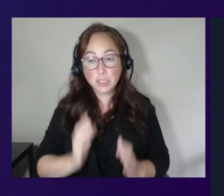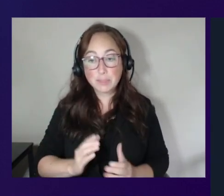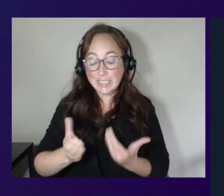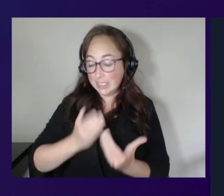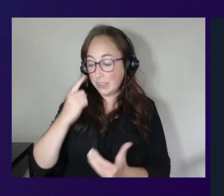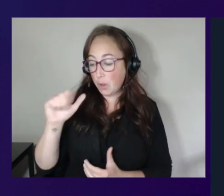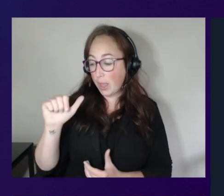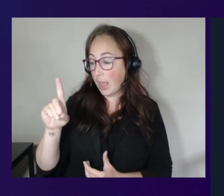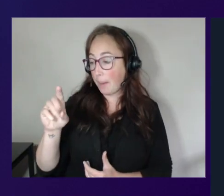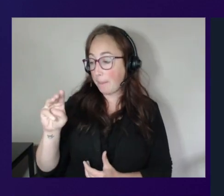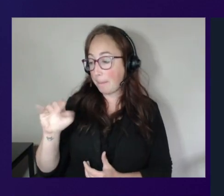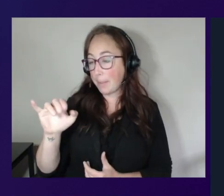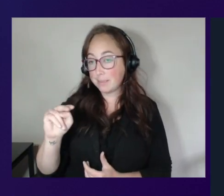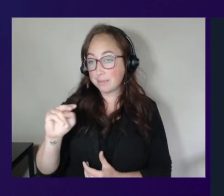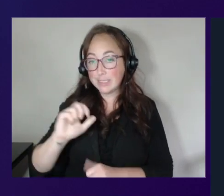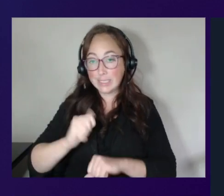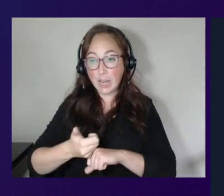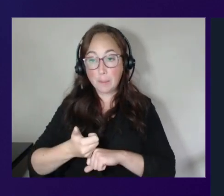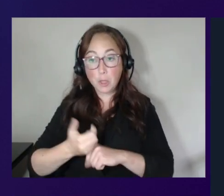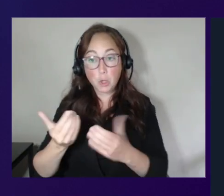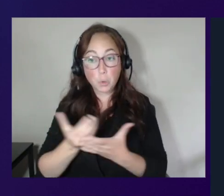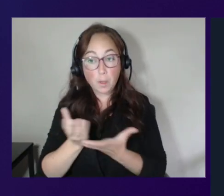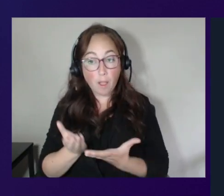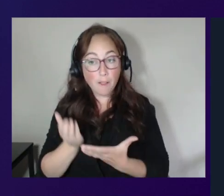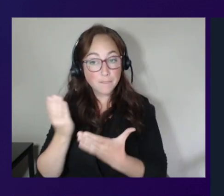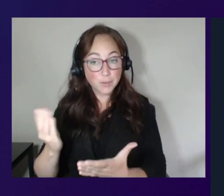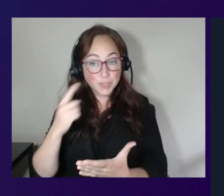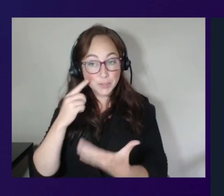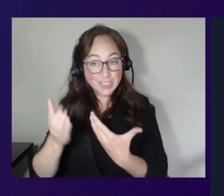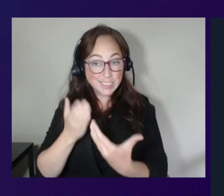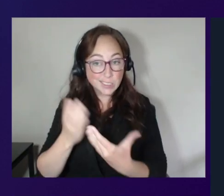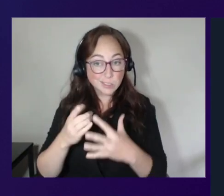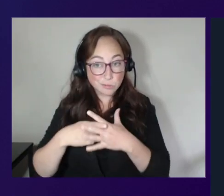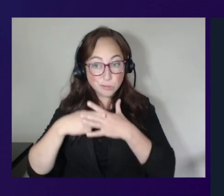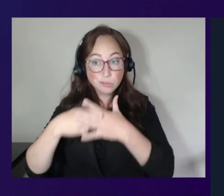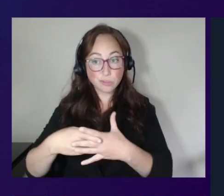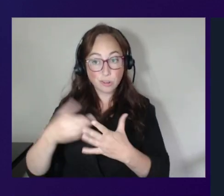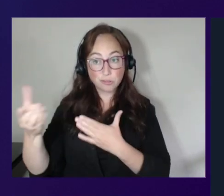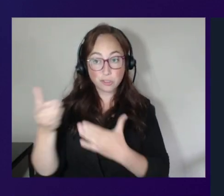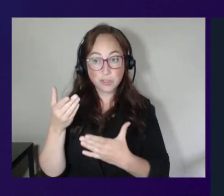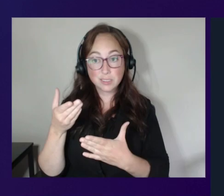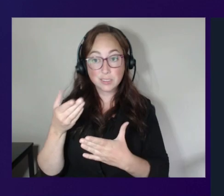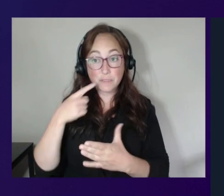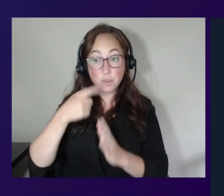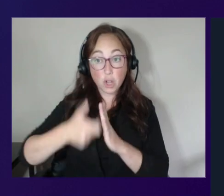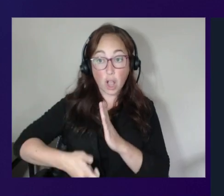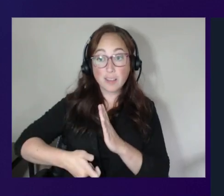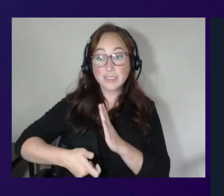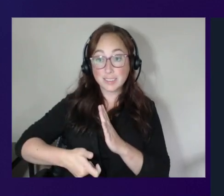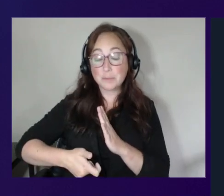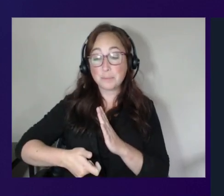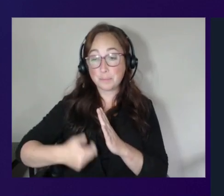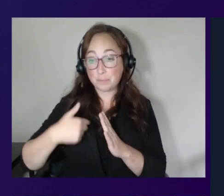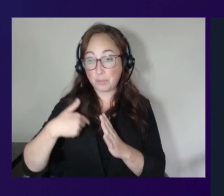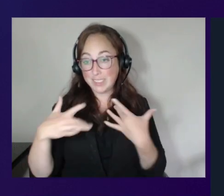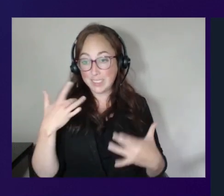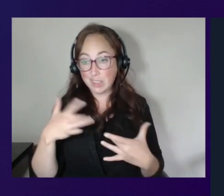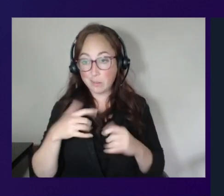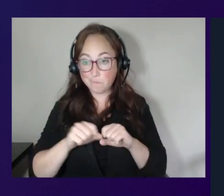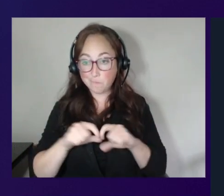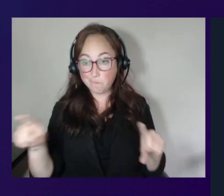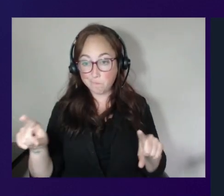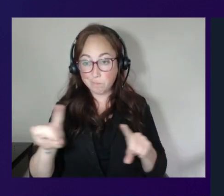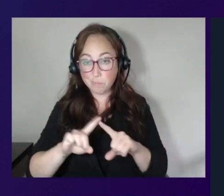coming there. Some new offers coming to make it even easier to get started with a service from a cost perspective. So we're excited to get those out to people. But the roadmap's